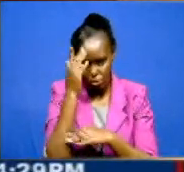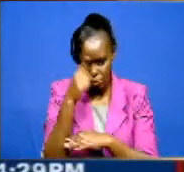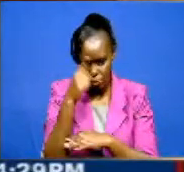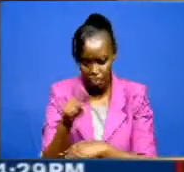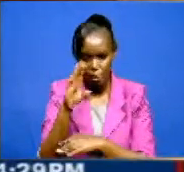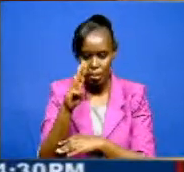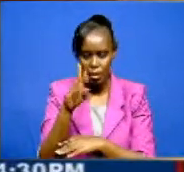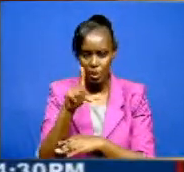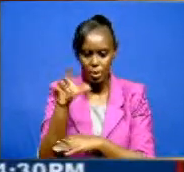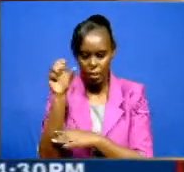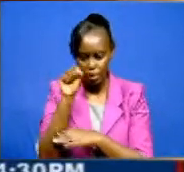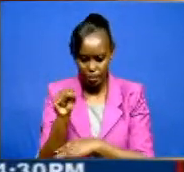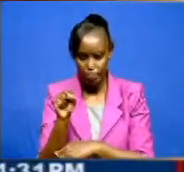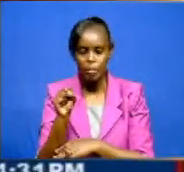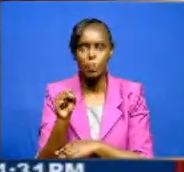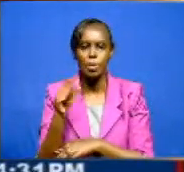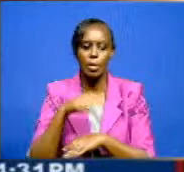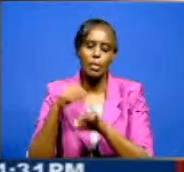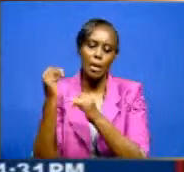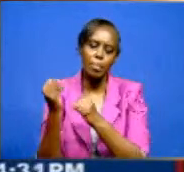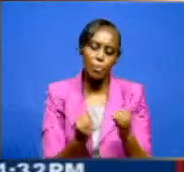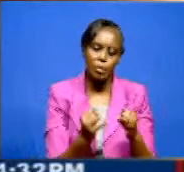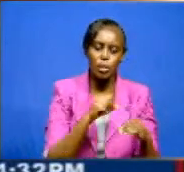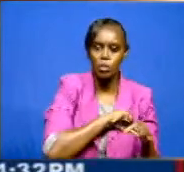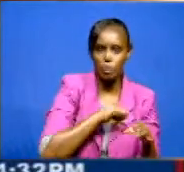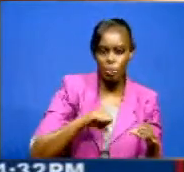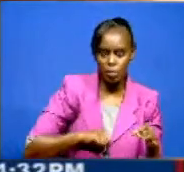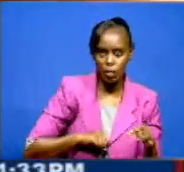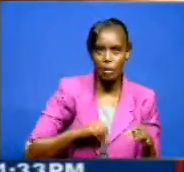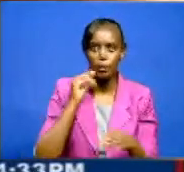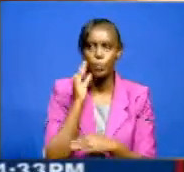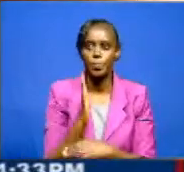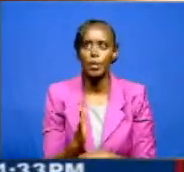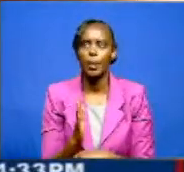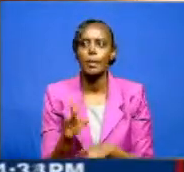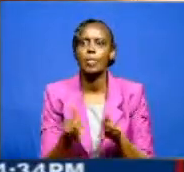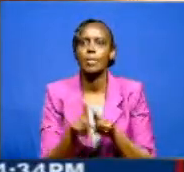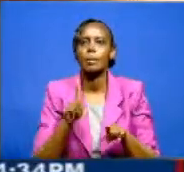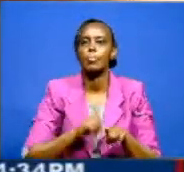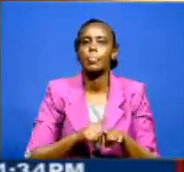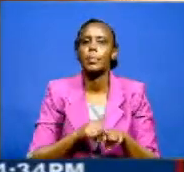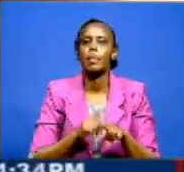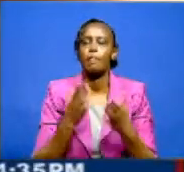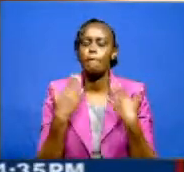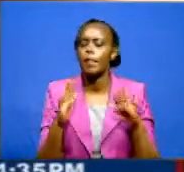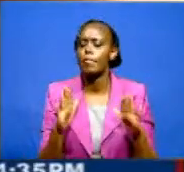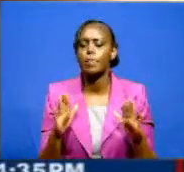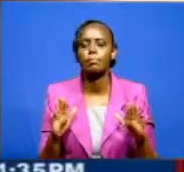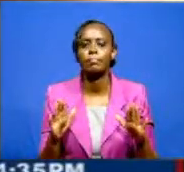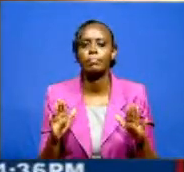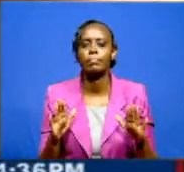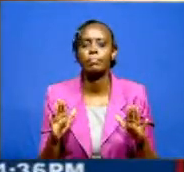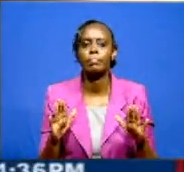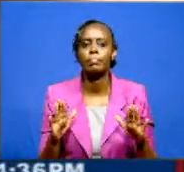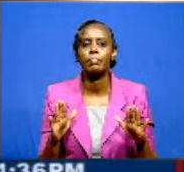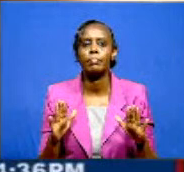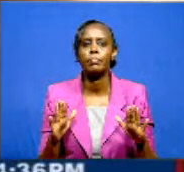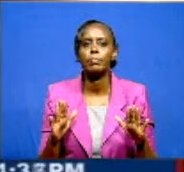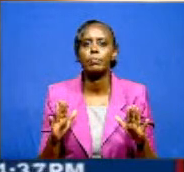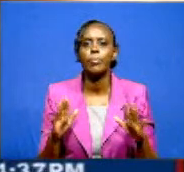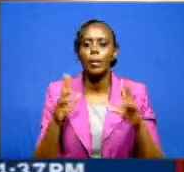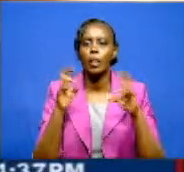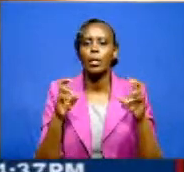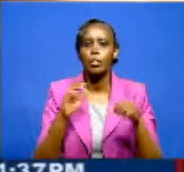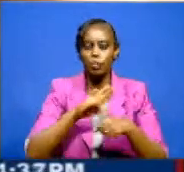said bills upon introduction in the Senate. Mr. Speaker, sir, in conclusion, the issue